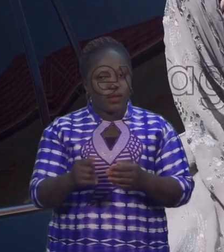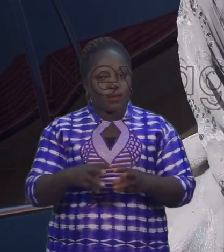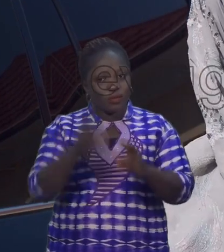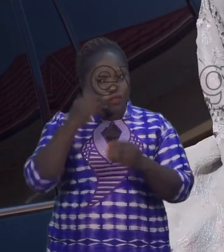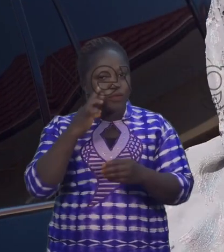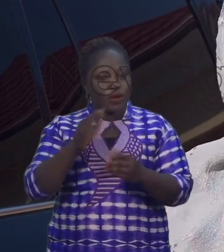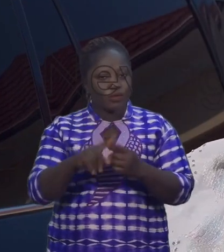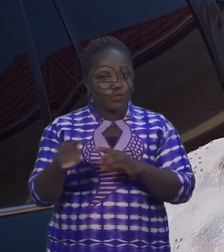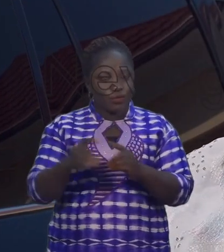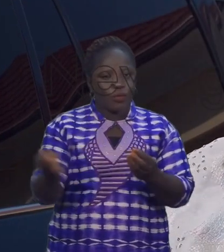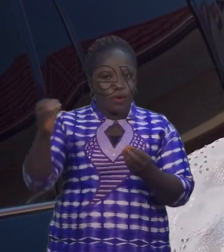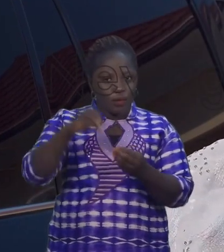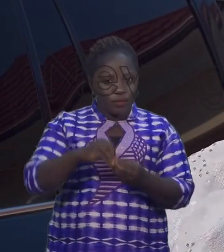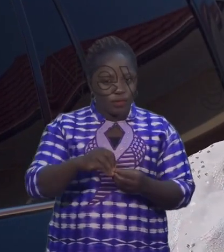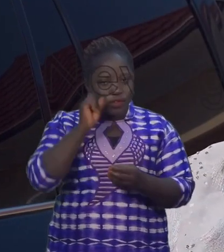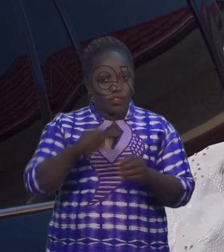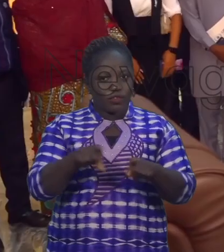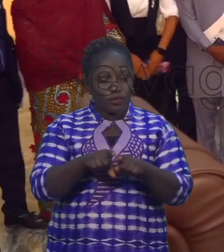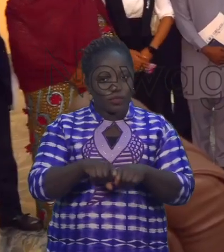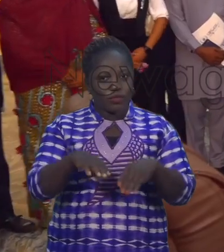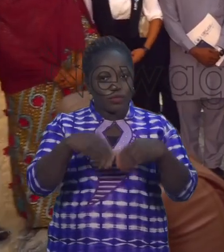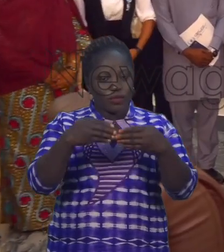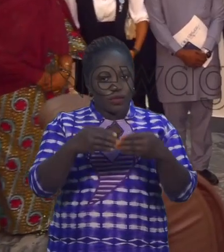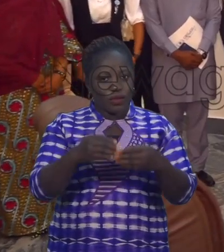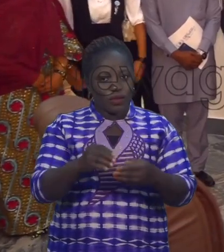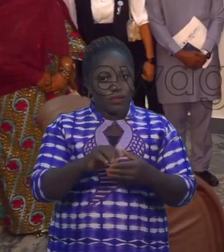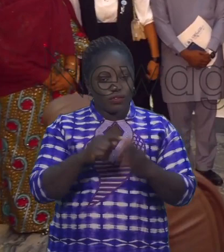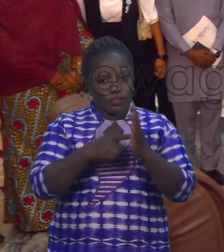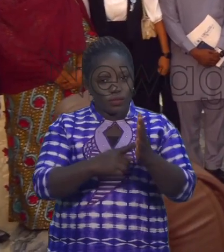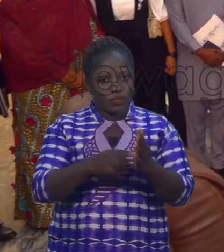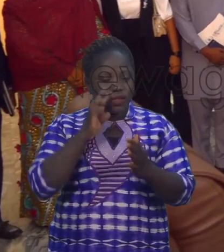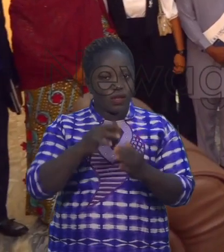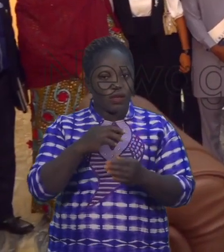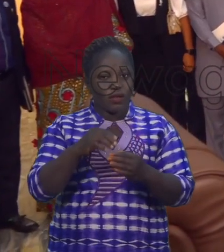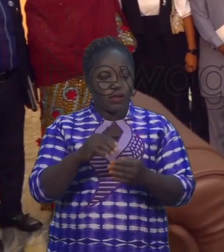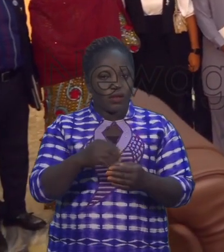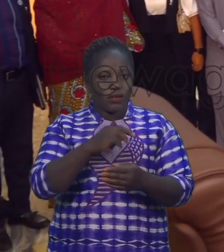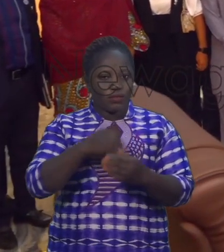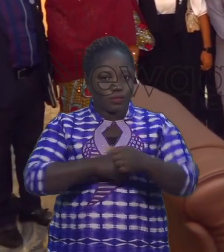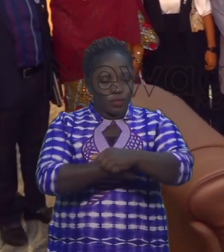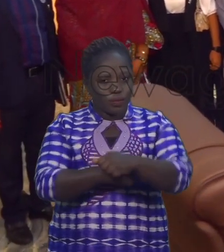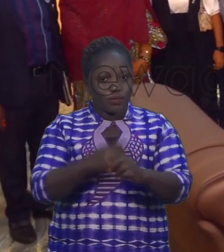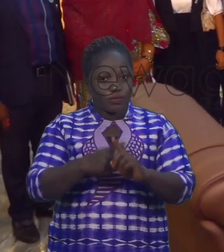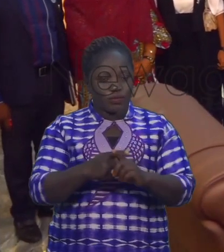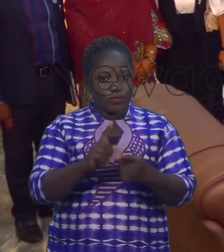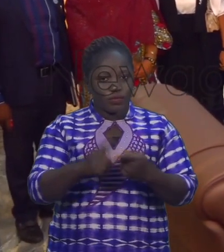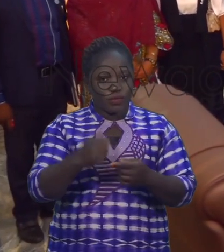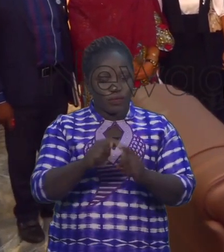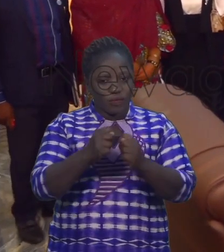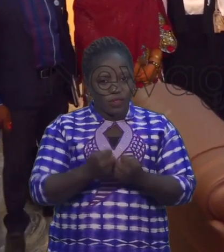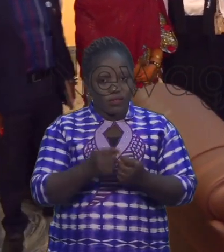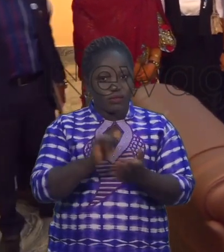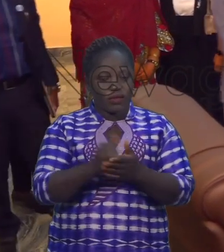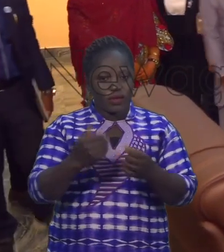her to do more. She also dedicated the award to the team of her staff in the ministry, who have been supporting her in achieving the success so